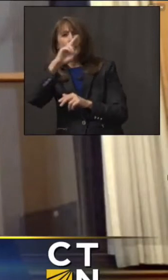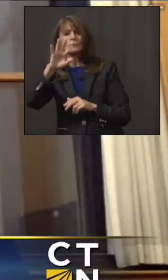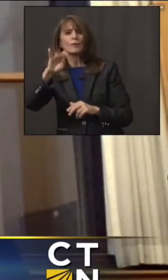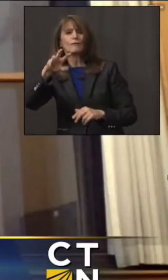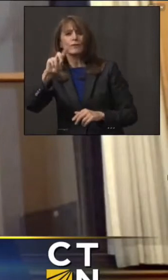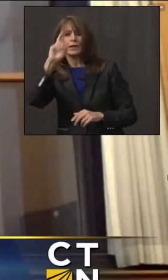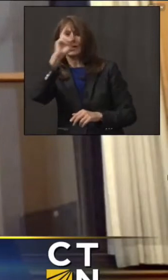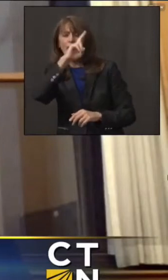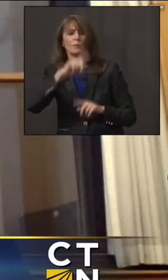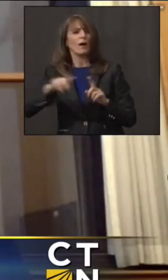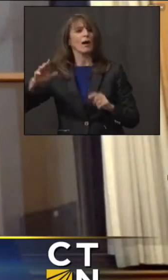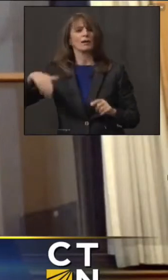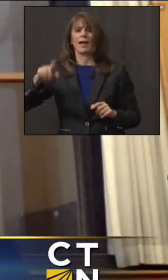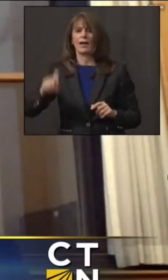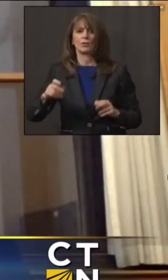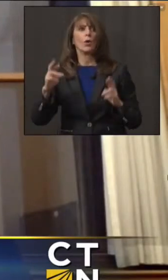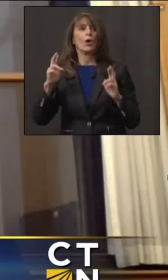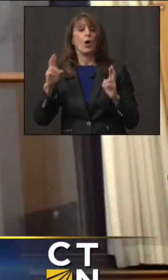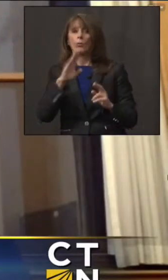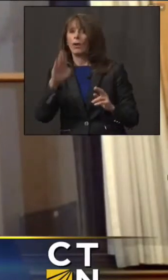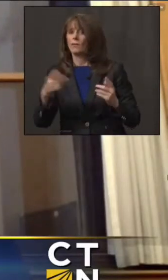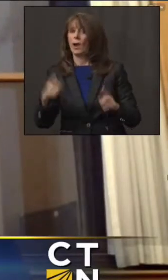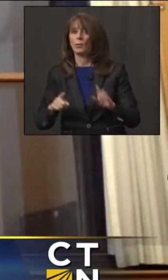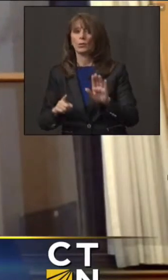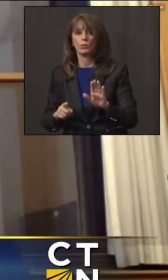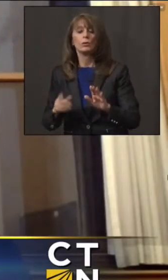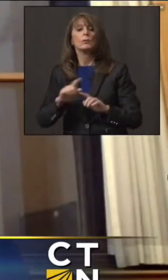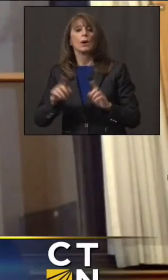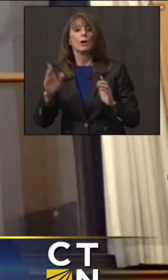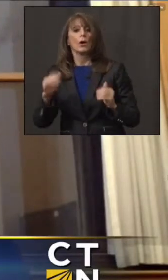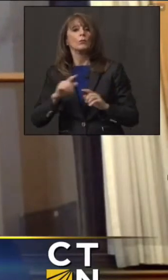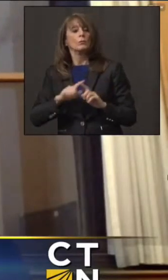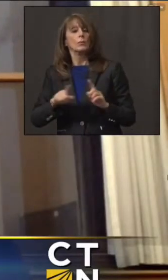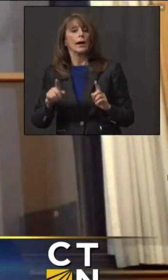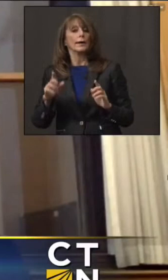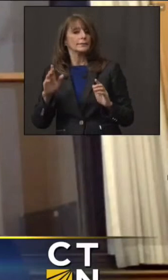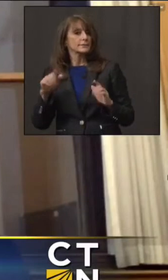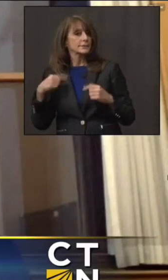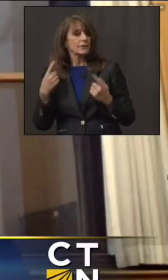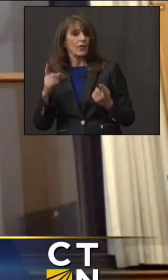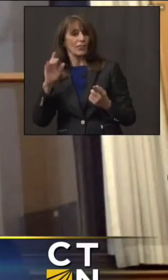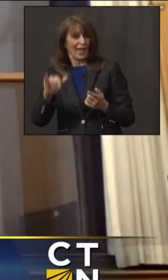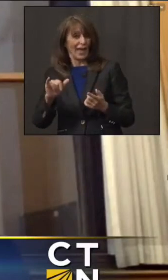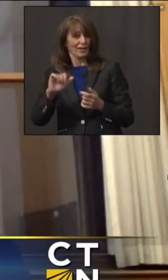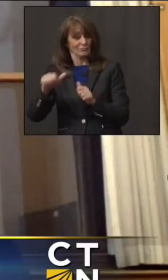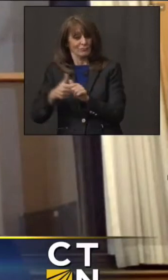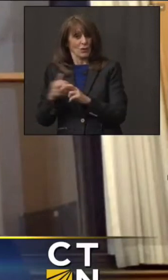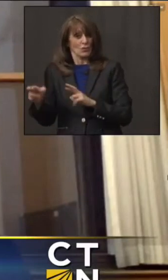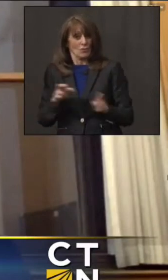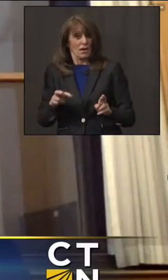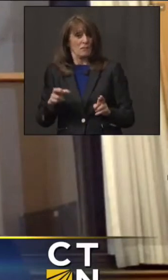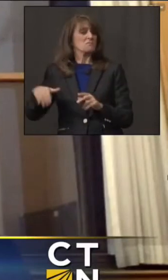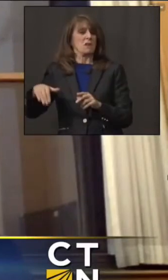yet. Hopefully we don't get there, but hopefully we don't need to use those field hospitals this time